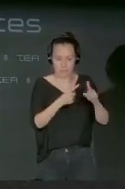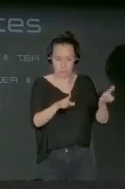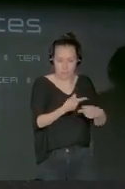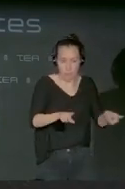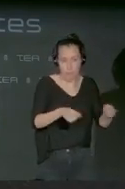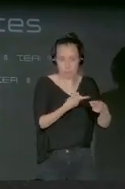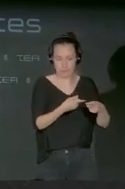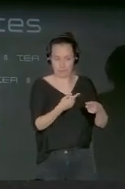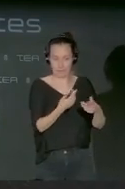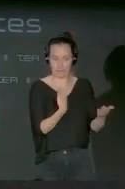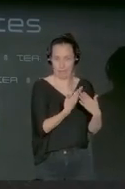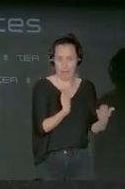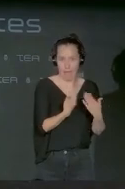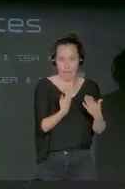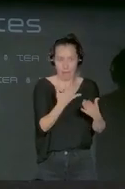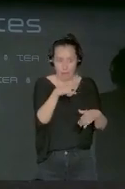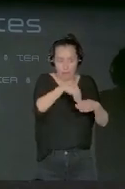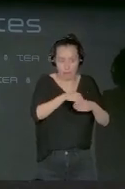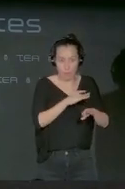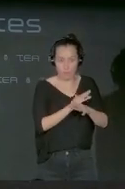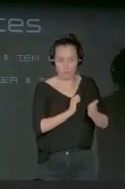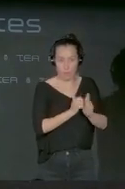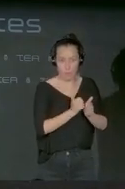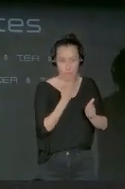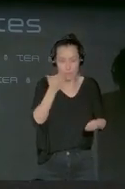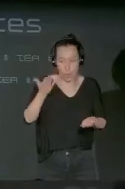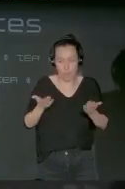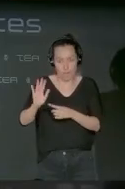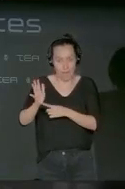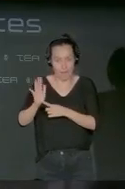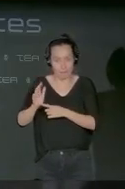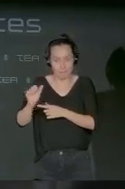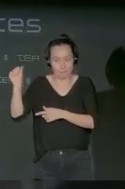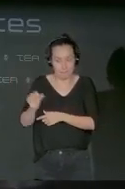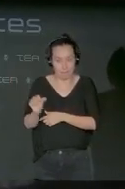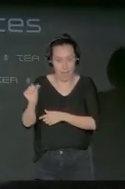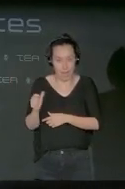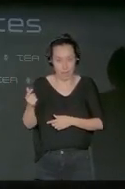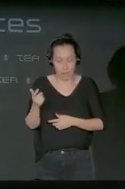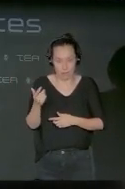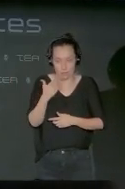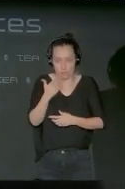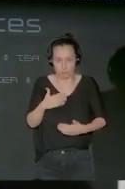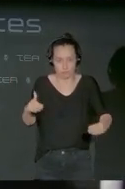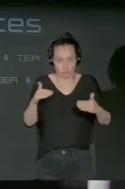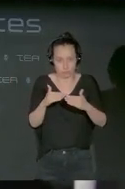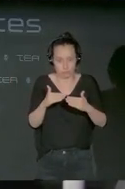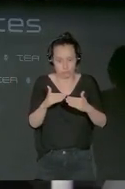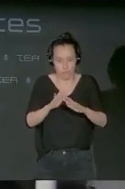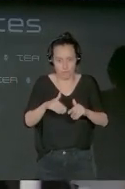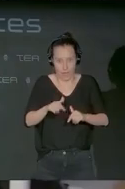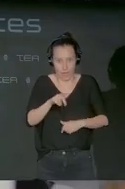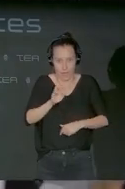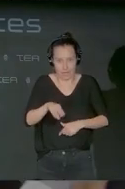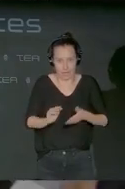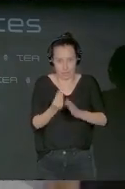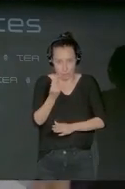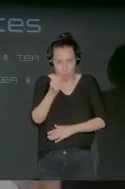So why would it not be cultural? Sorry, I forgot one important aspect. Virtual